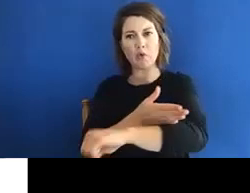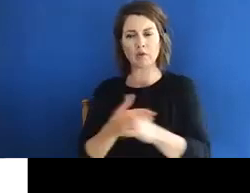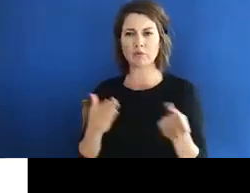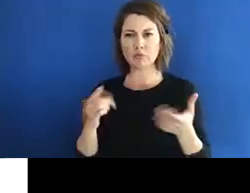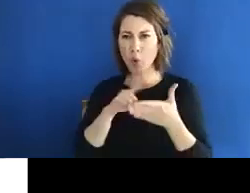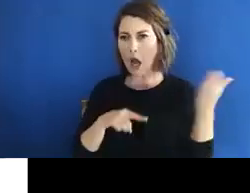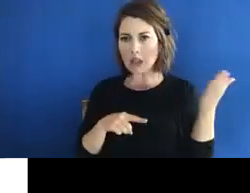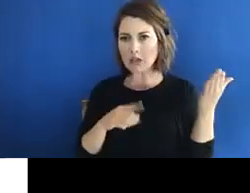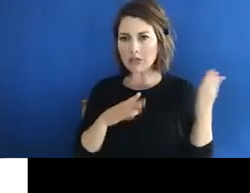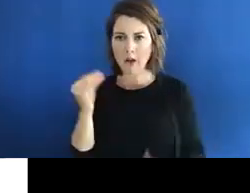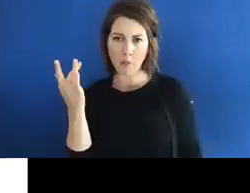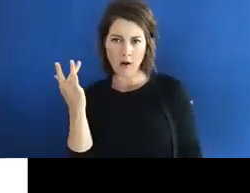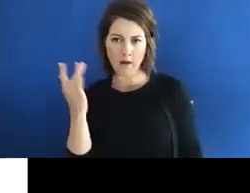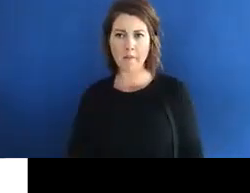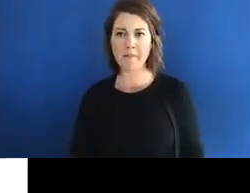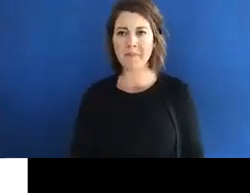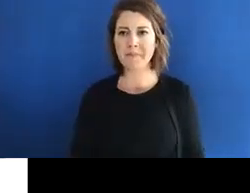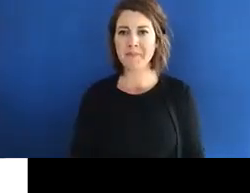why?